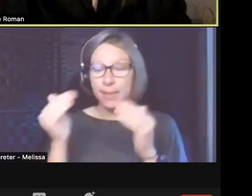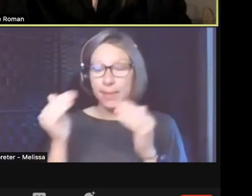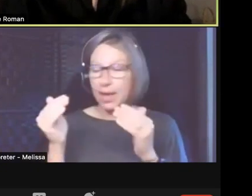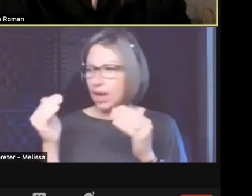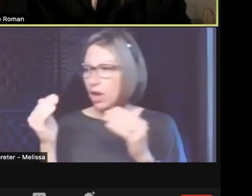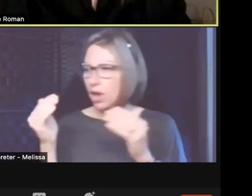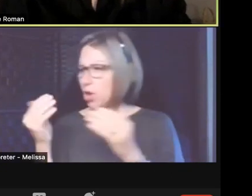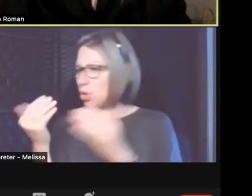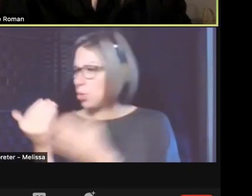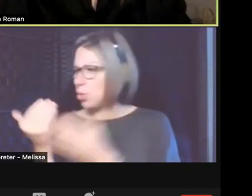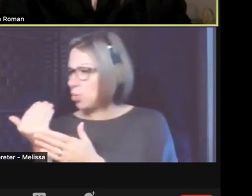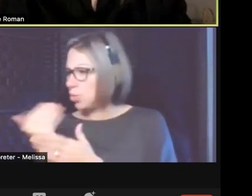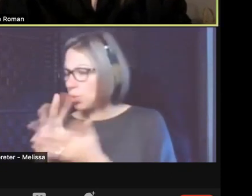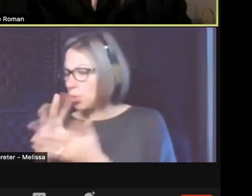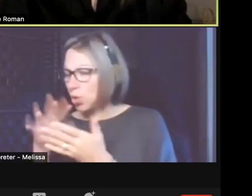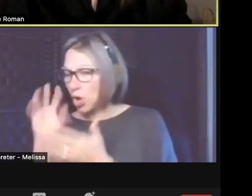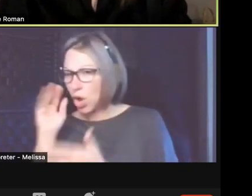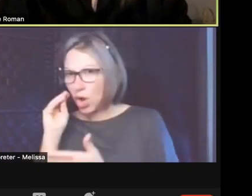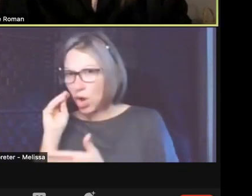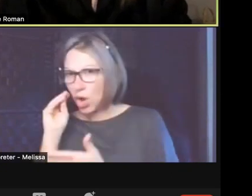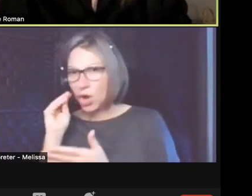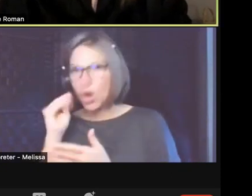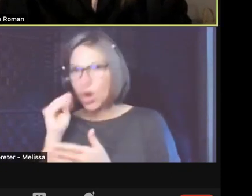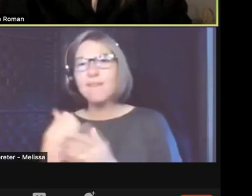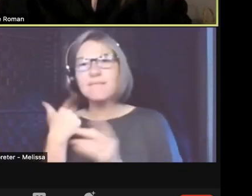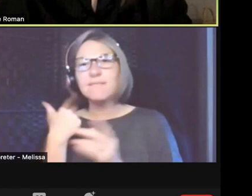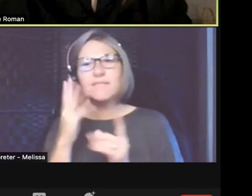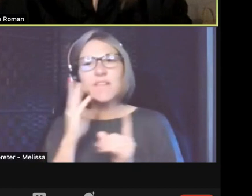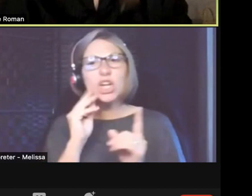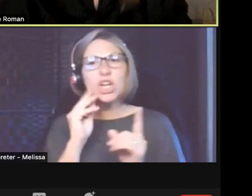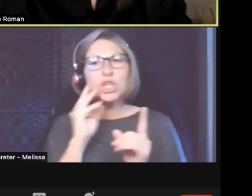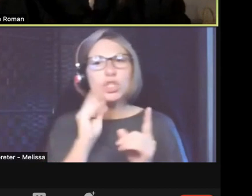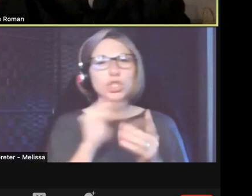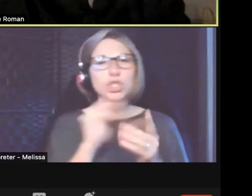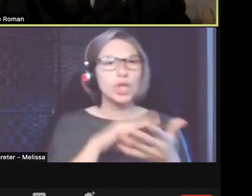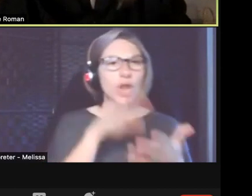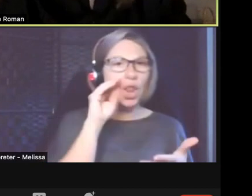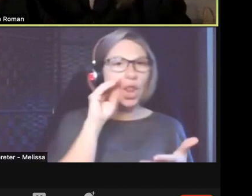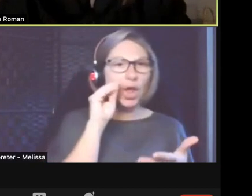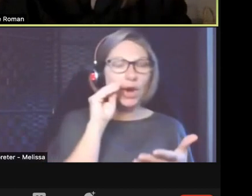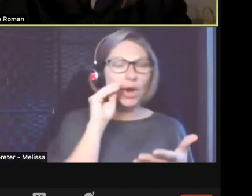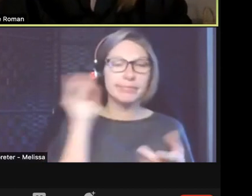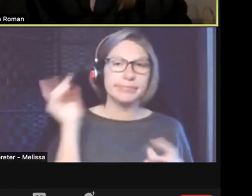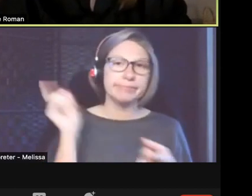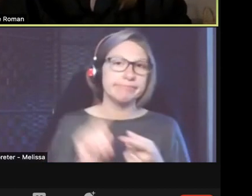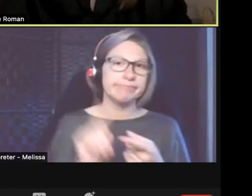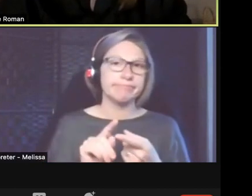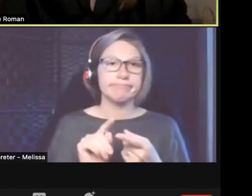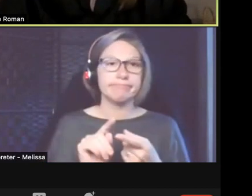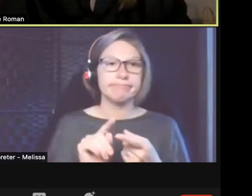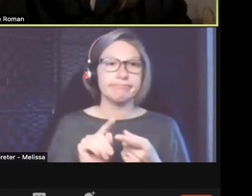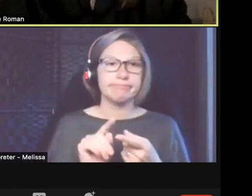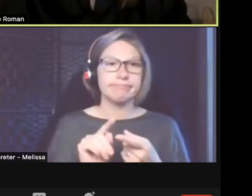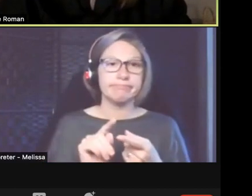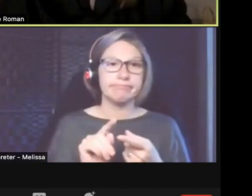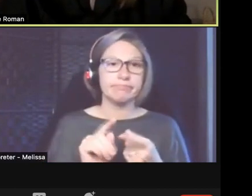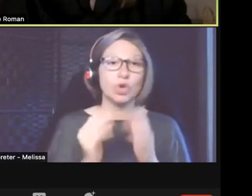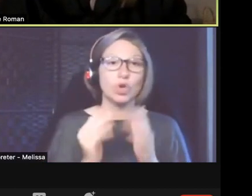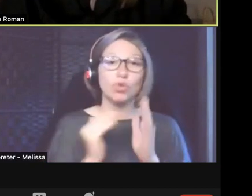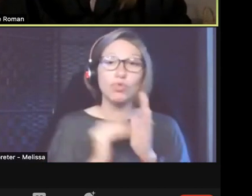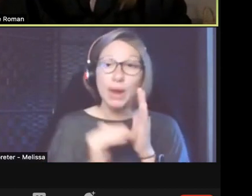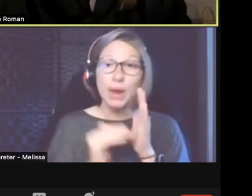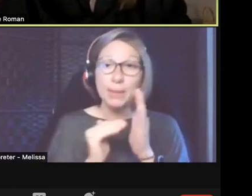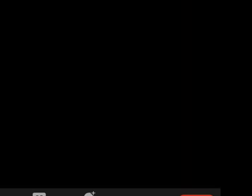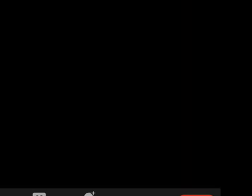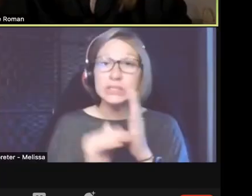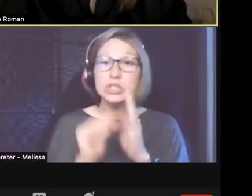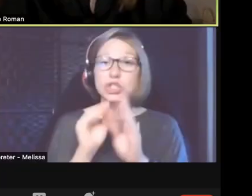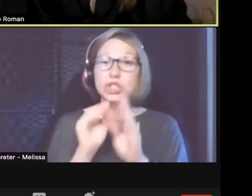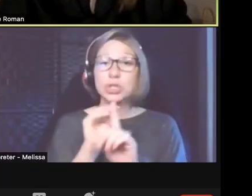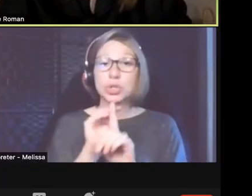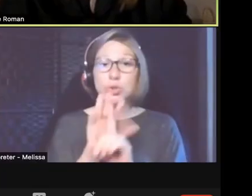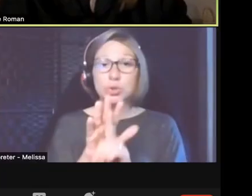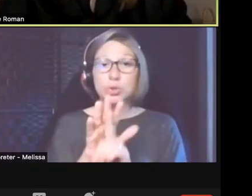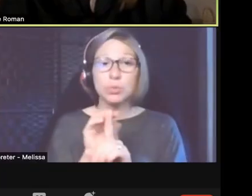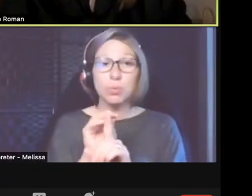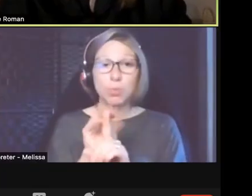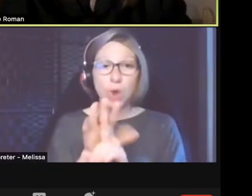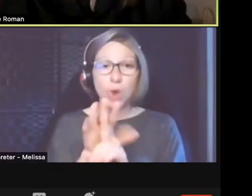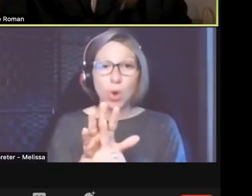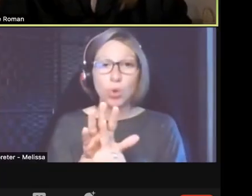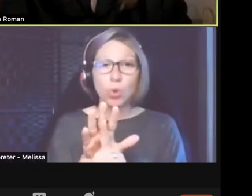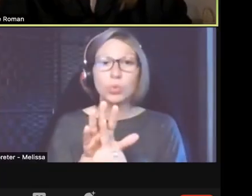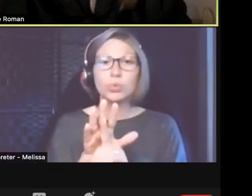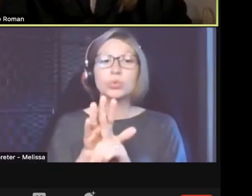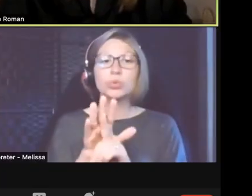or exposure to an object, event, image, or environment does not correlate with learning. It's just exposure.